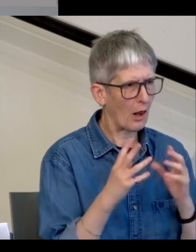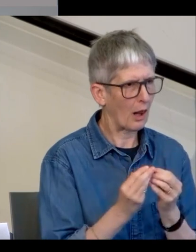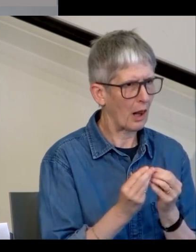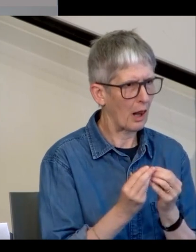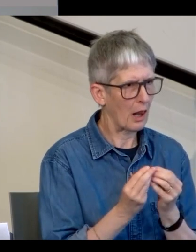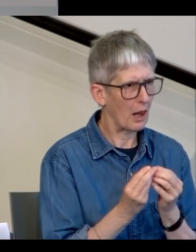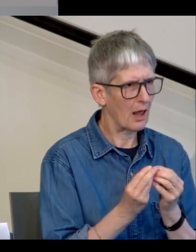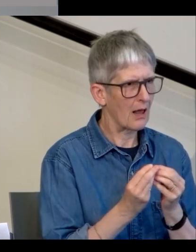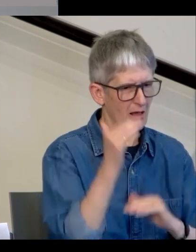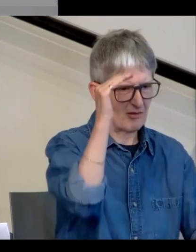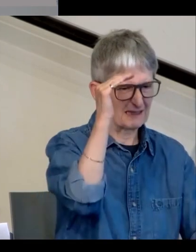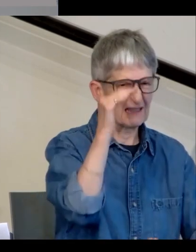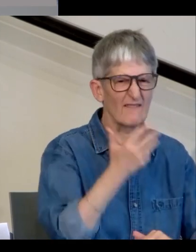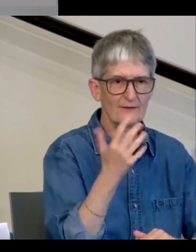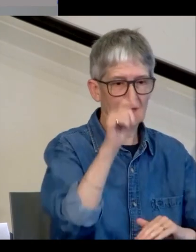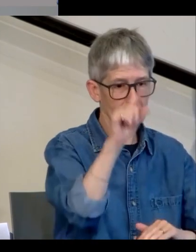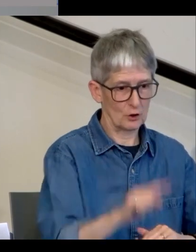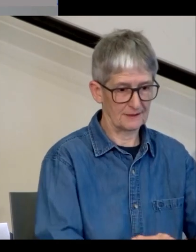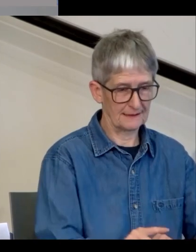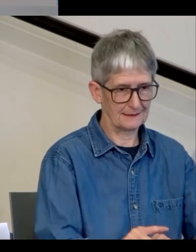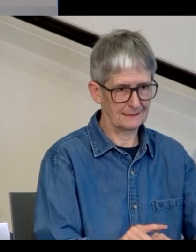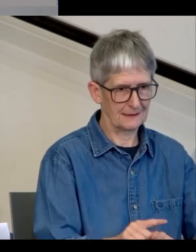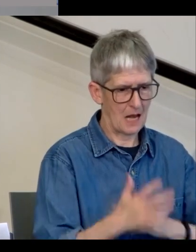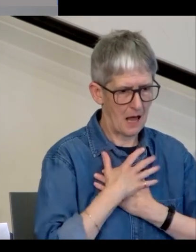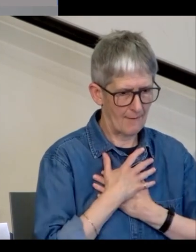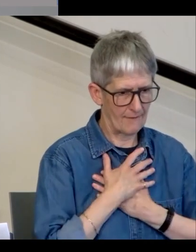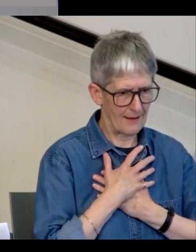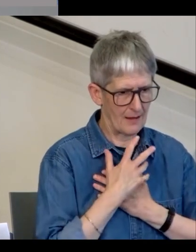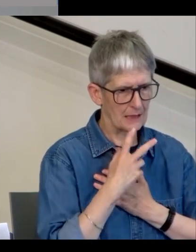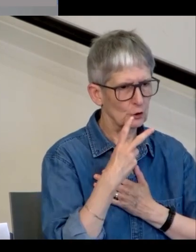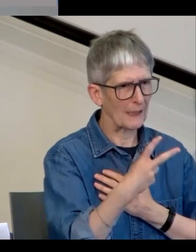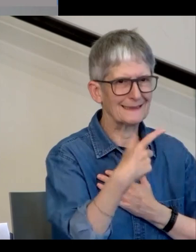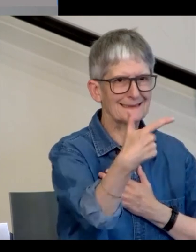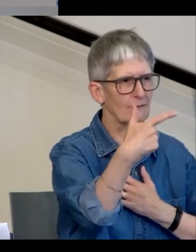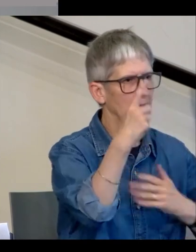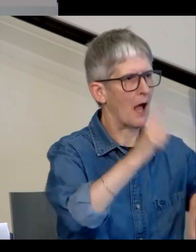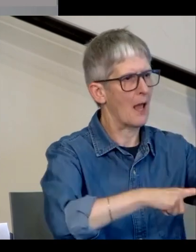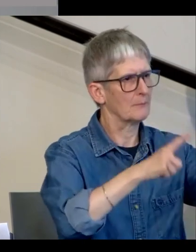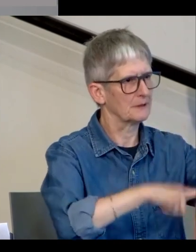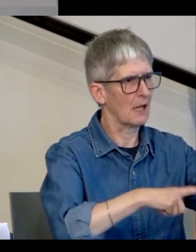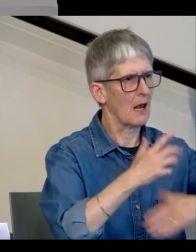15 verses, they have love in it 27 times.